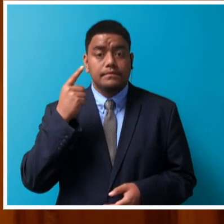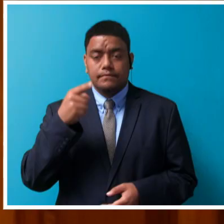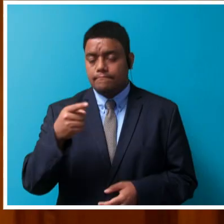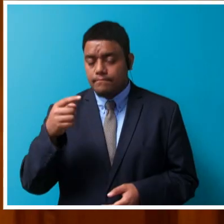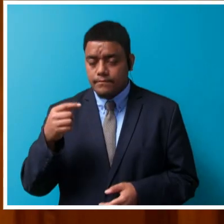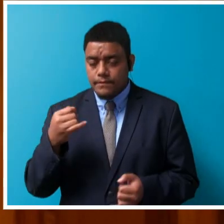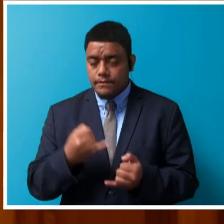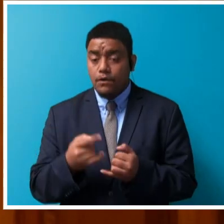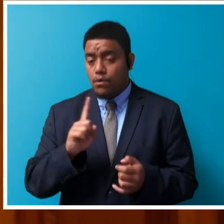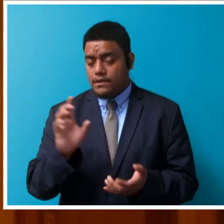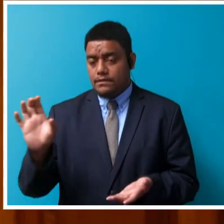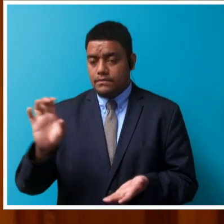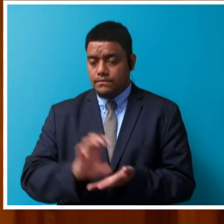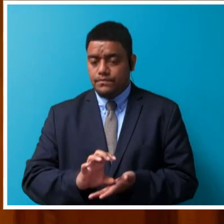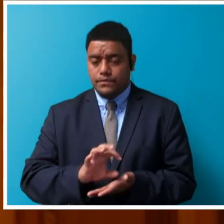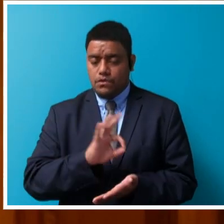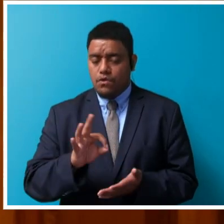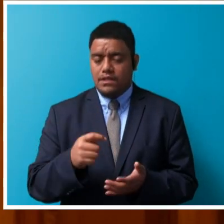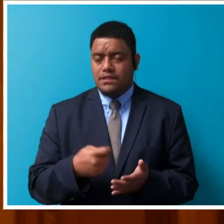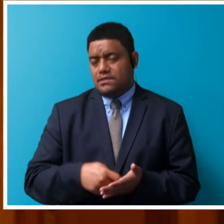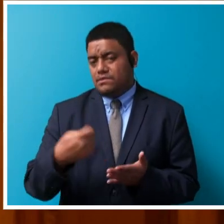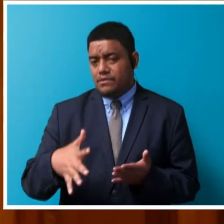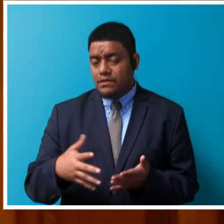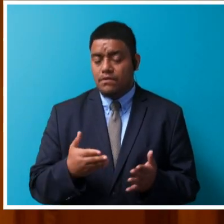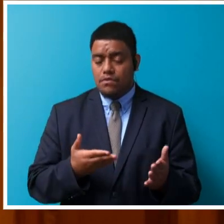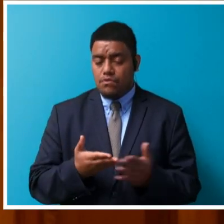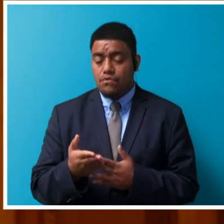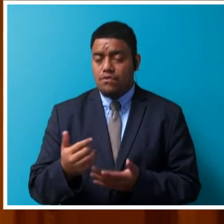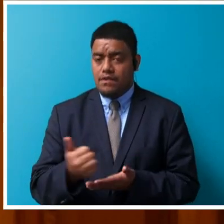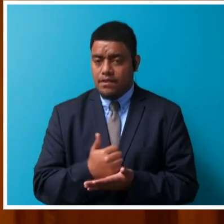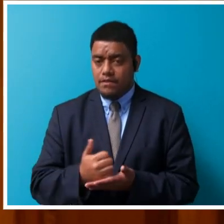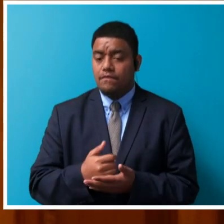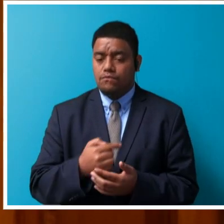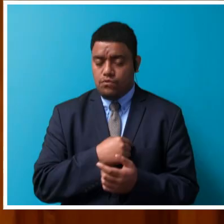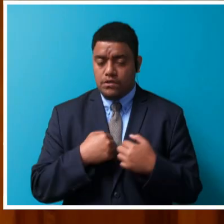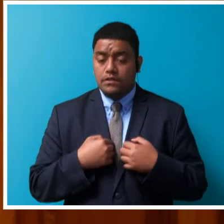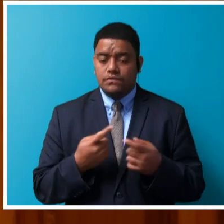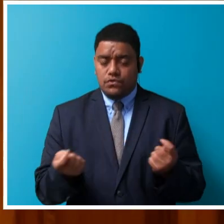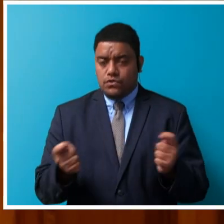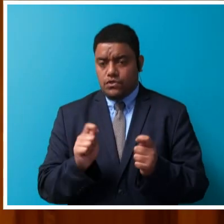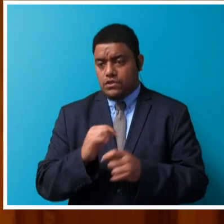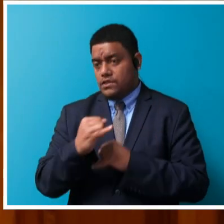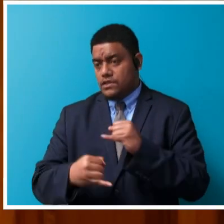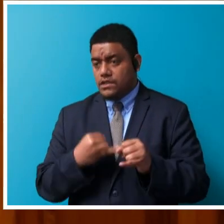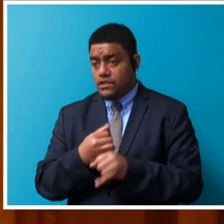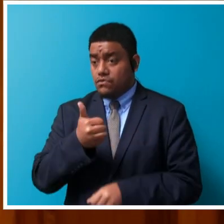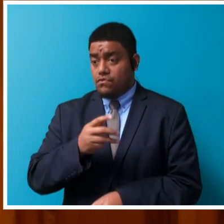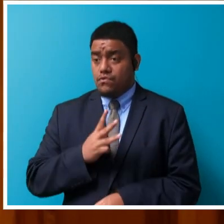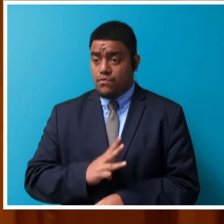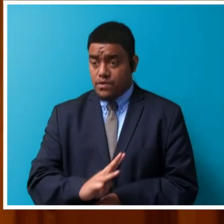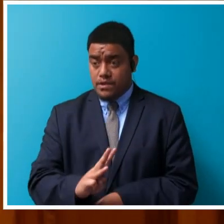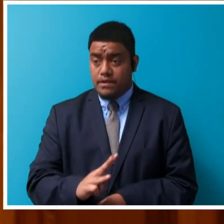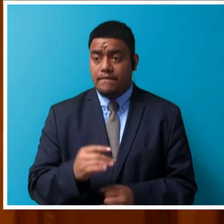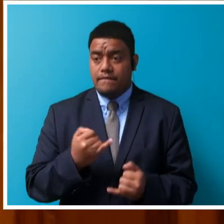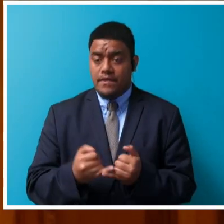an investment, not merely an expense. Through proactive diplomacy, we are transforming international goodwill into